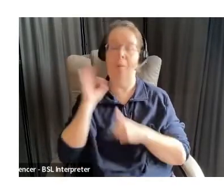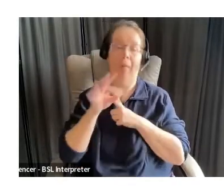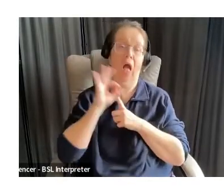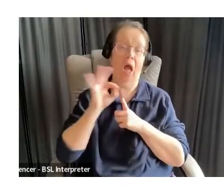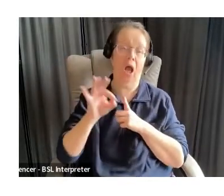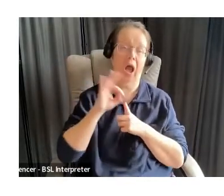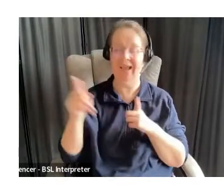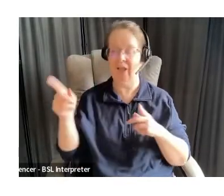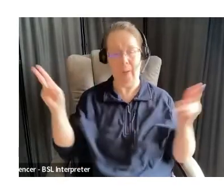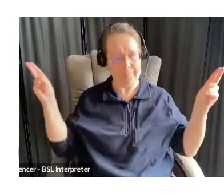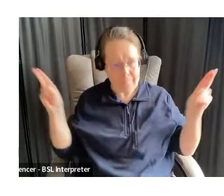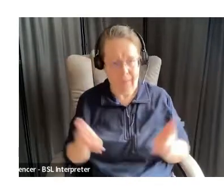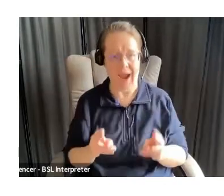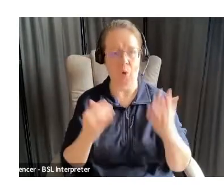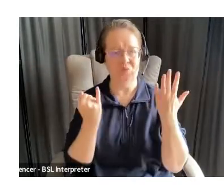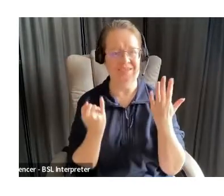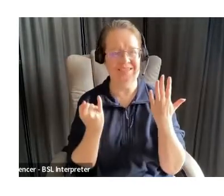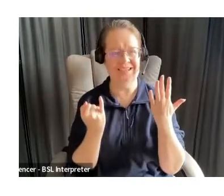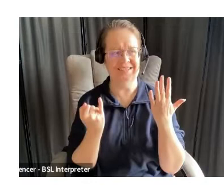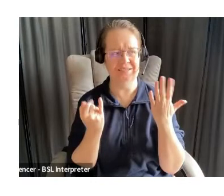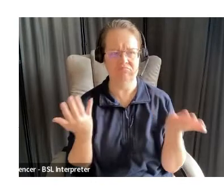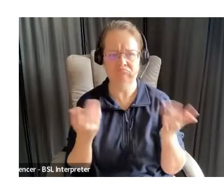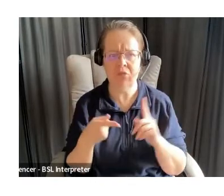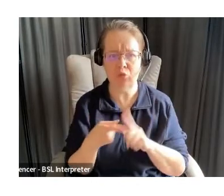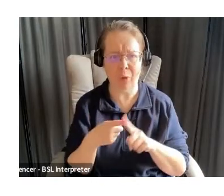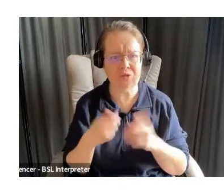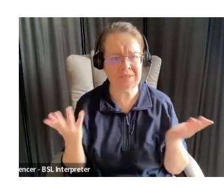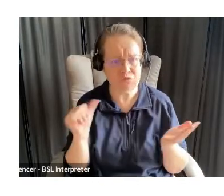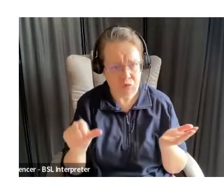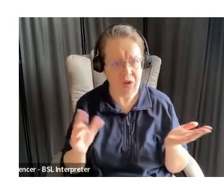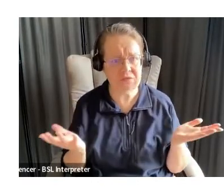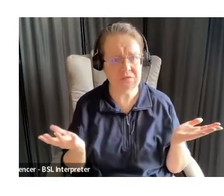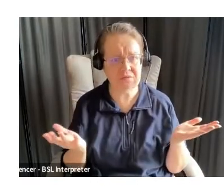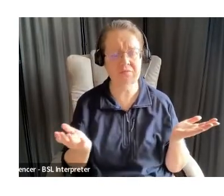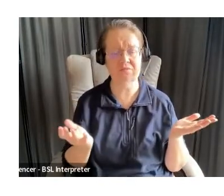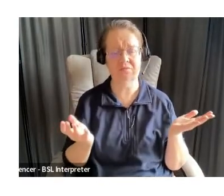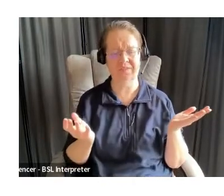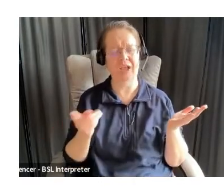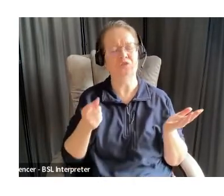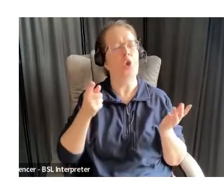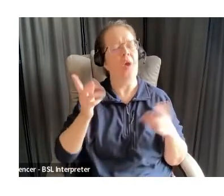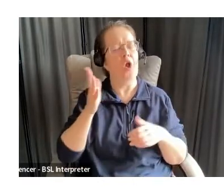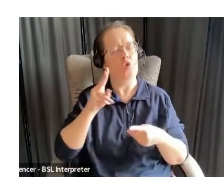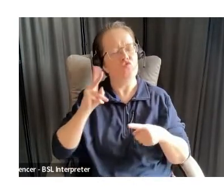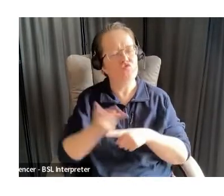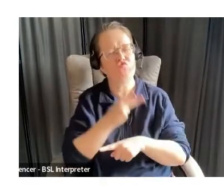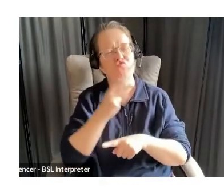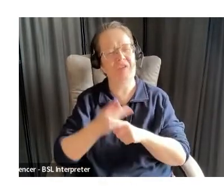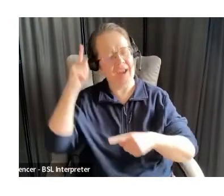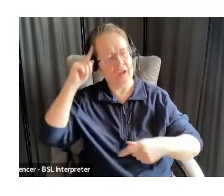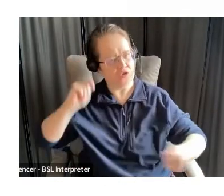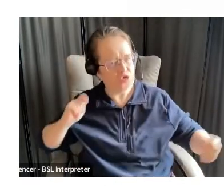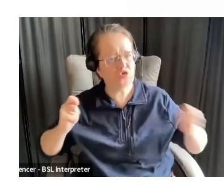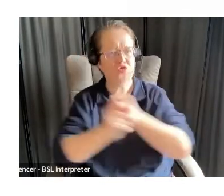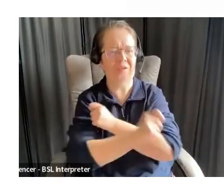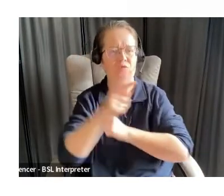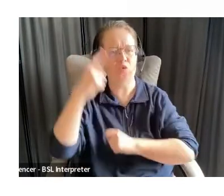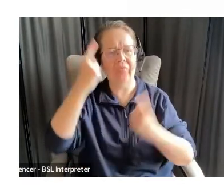So that's a really positive thing, right? So that's just an example of how you might want to reframe. Let's go to the next slide, Toby.